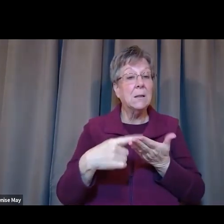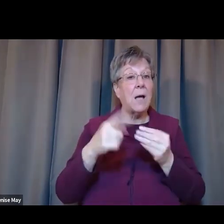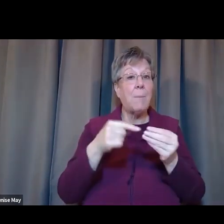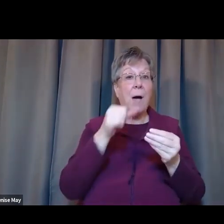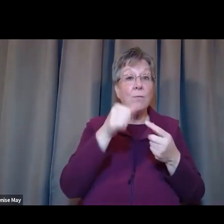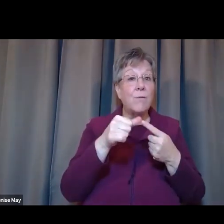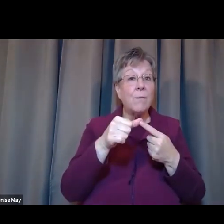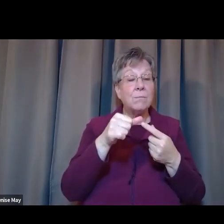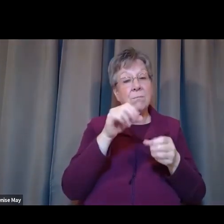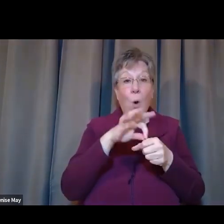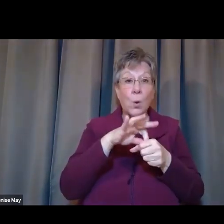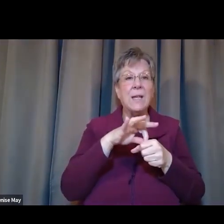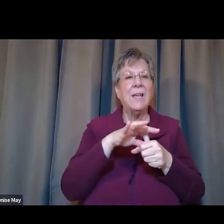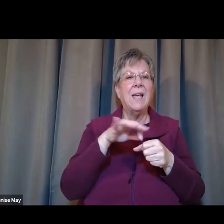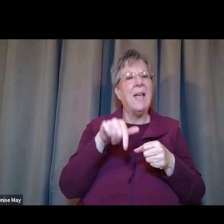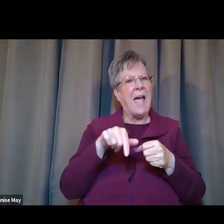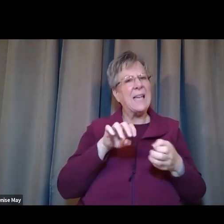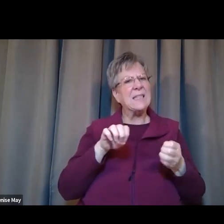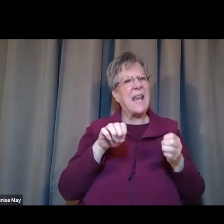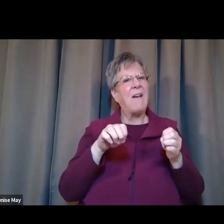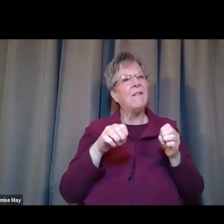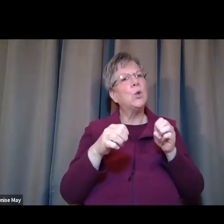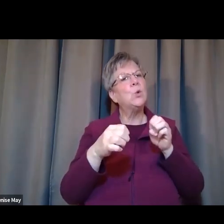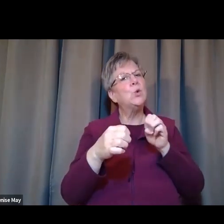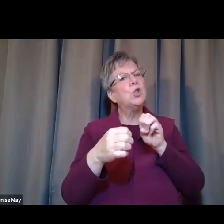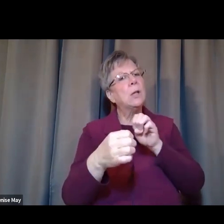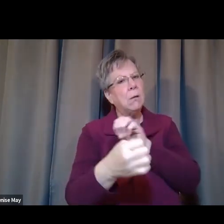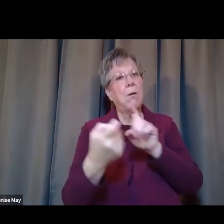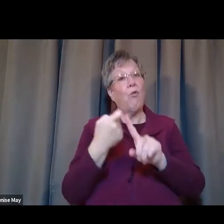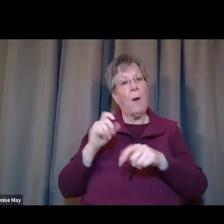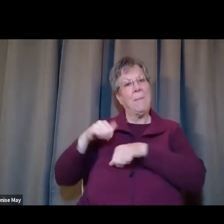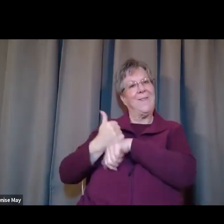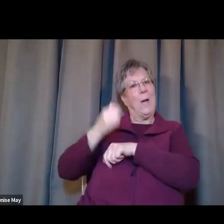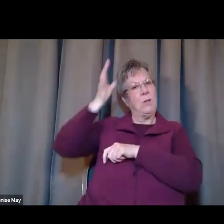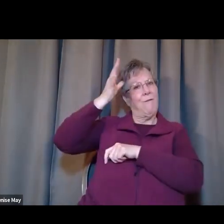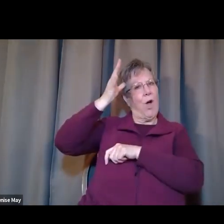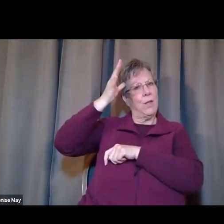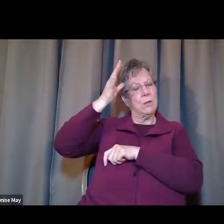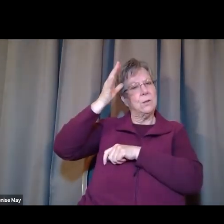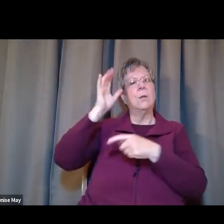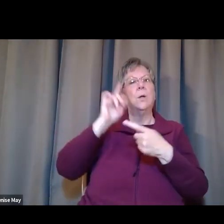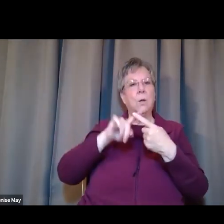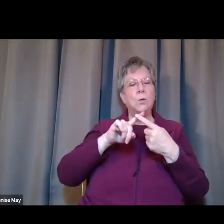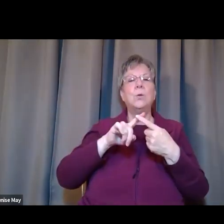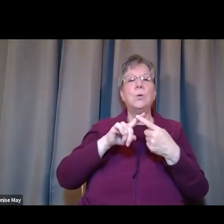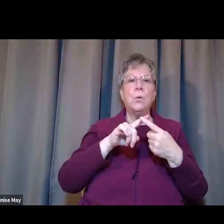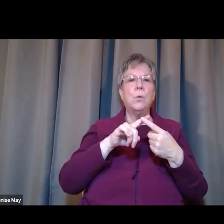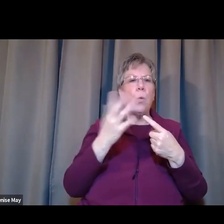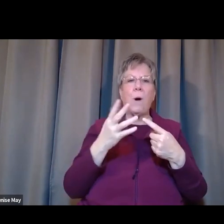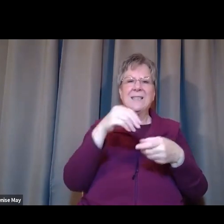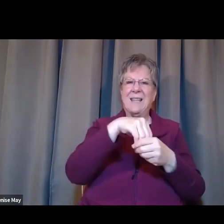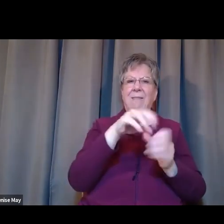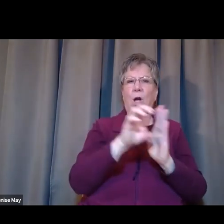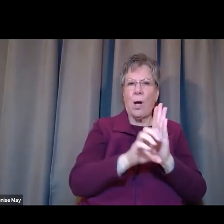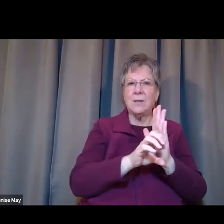an evolution from the practice of the founding fathers to the ideals that we see in the Constitution and other